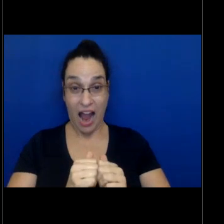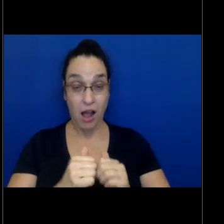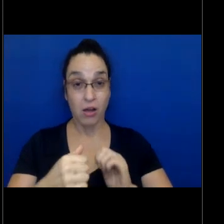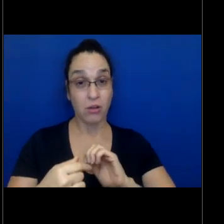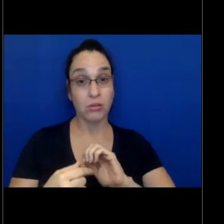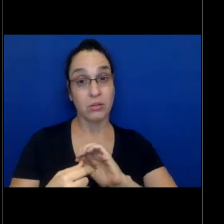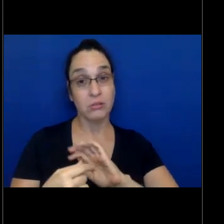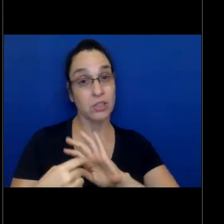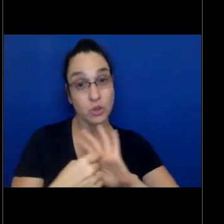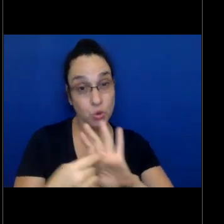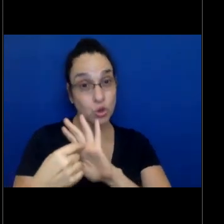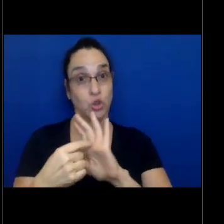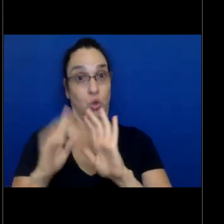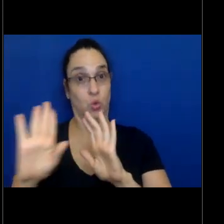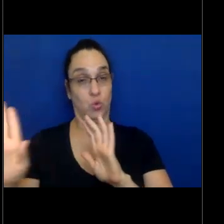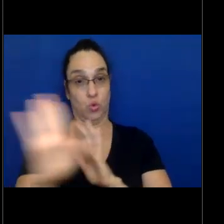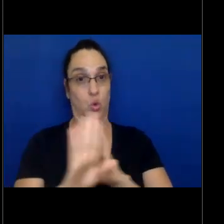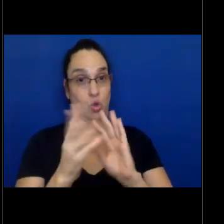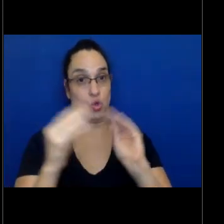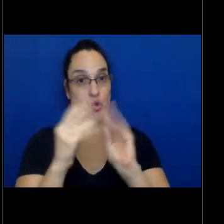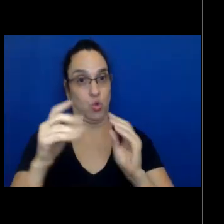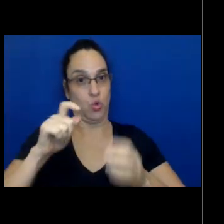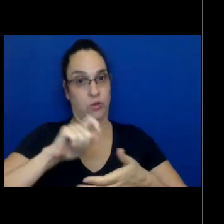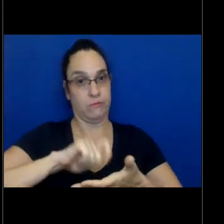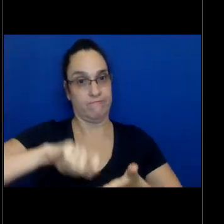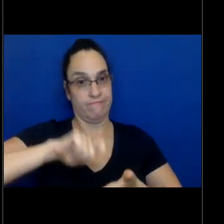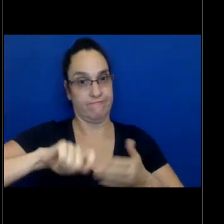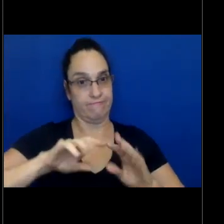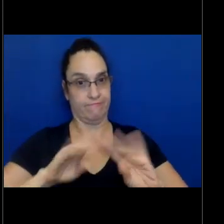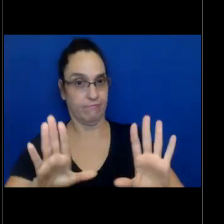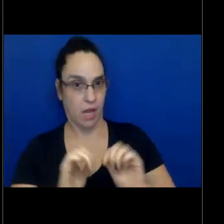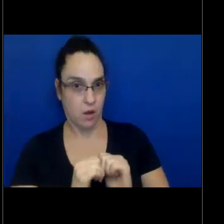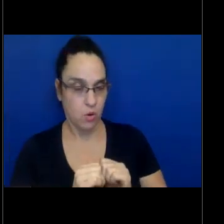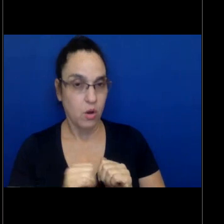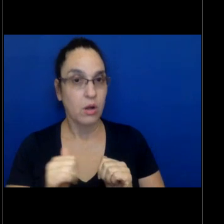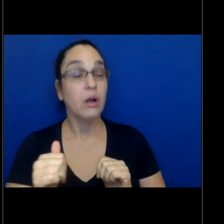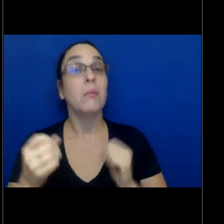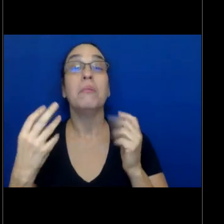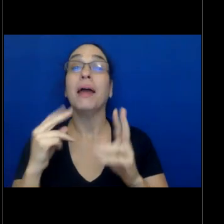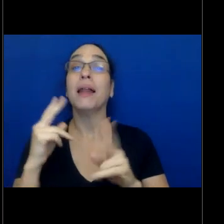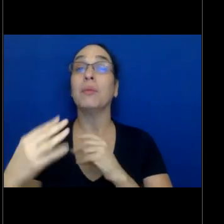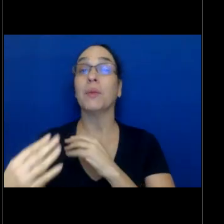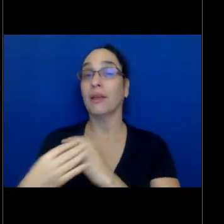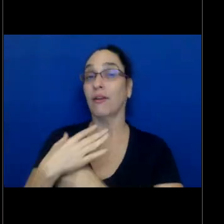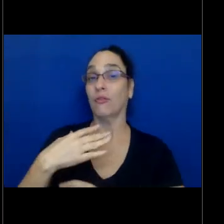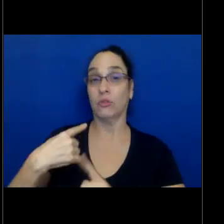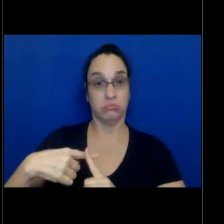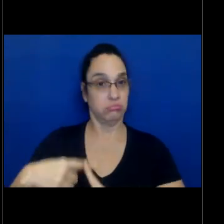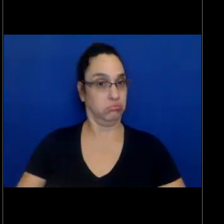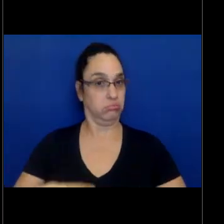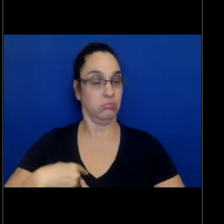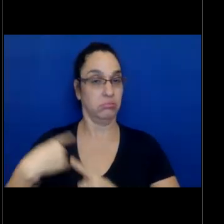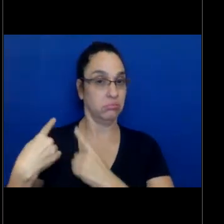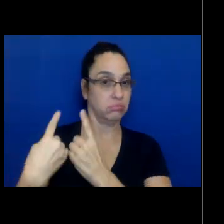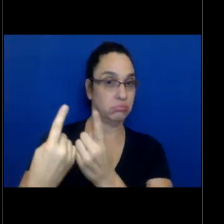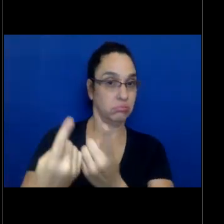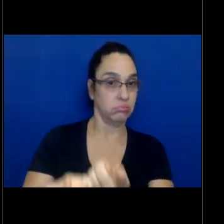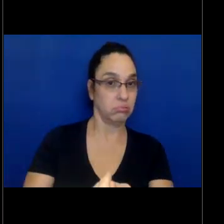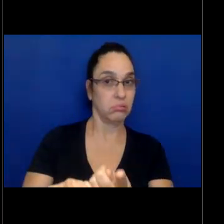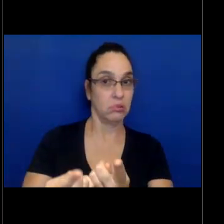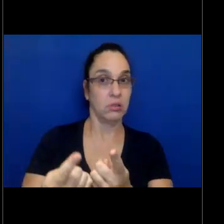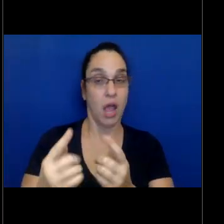writing, okay? I was influenced by several people over the years. Again, these connections were